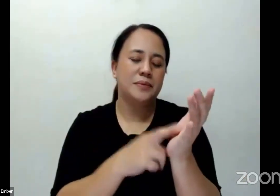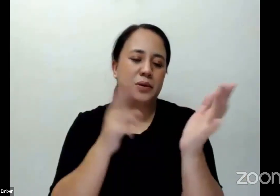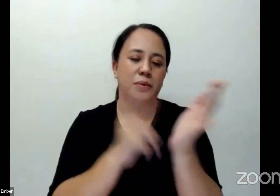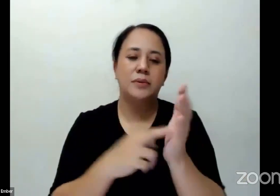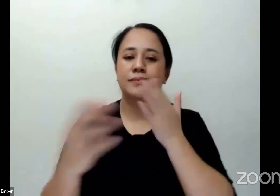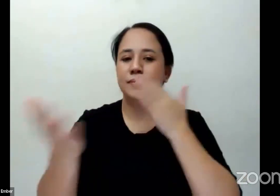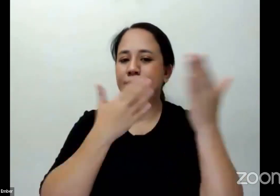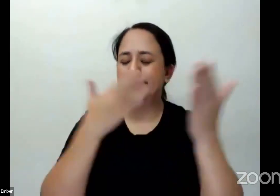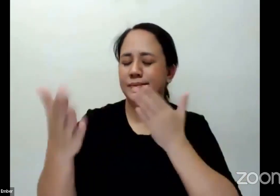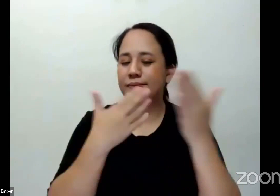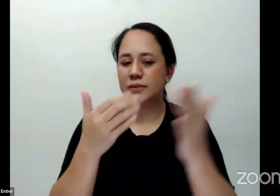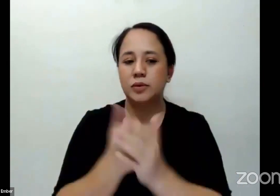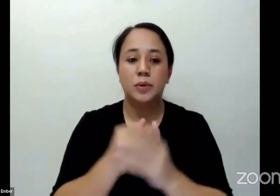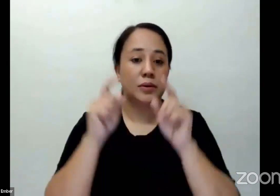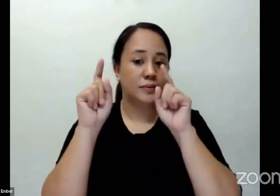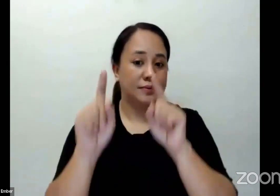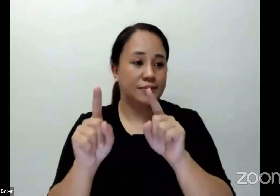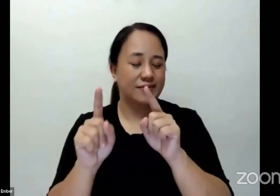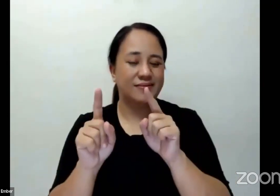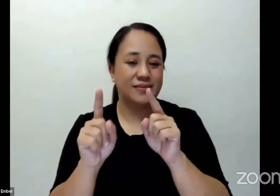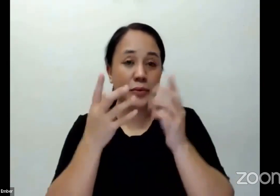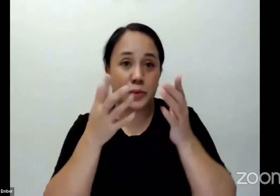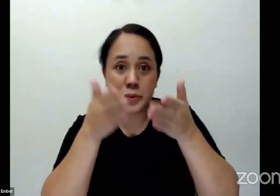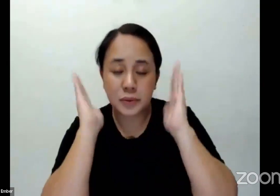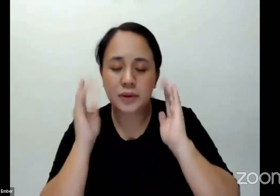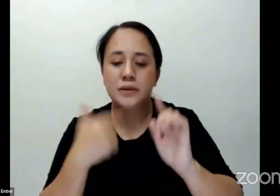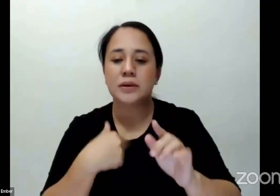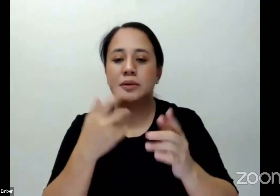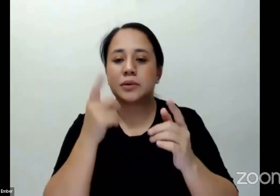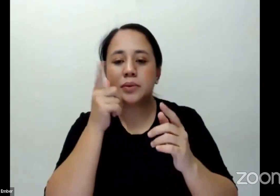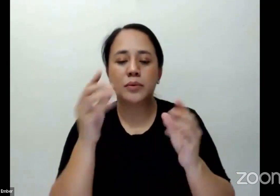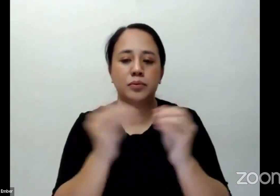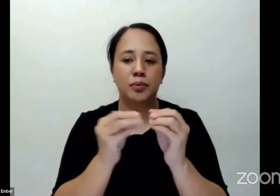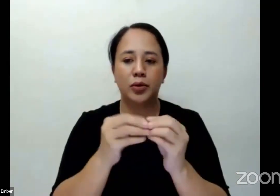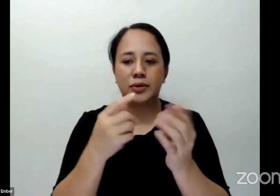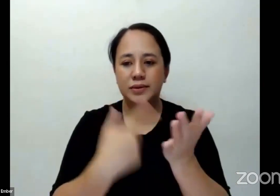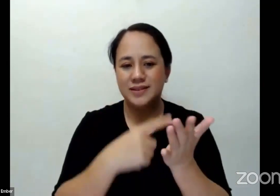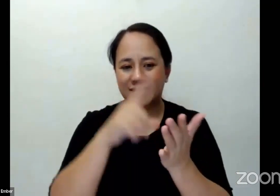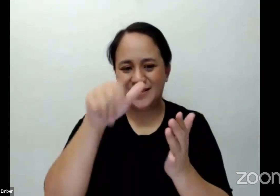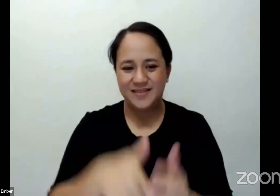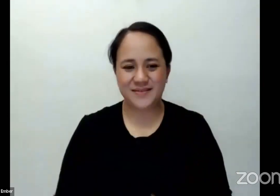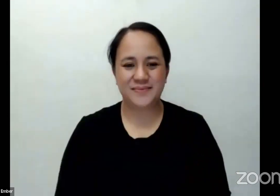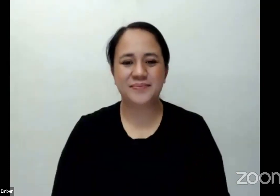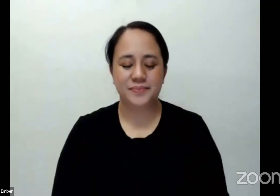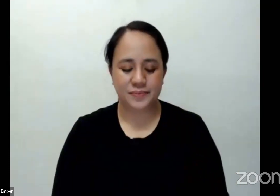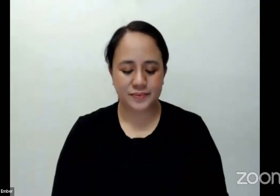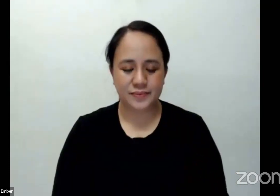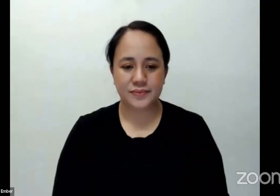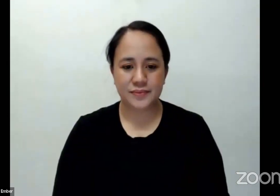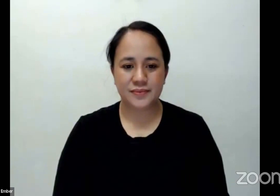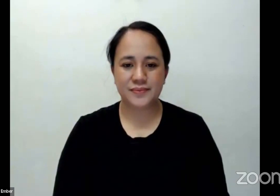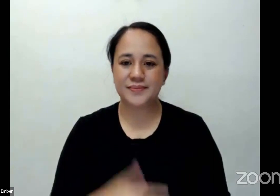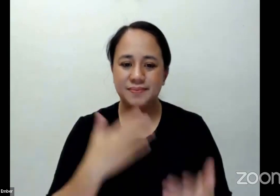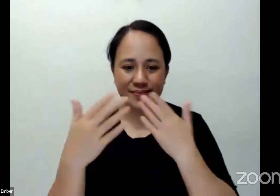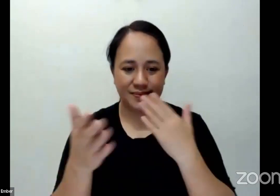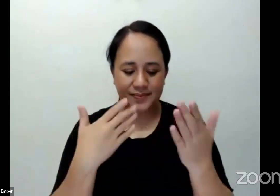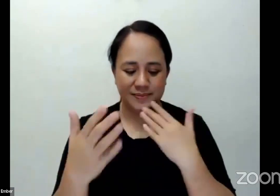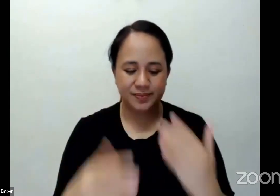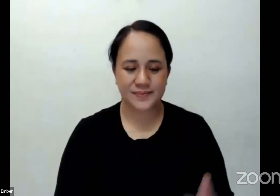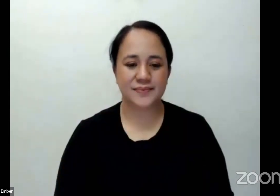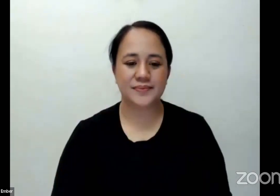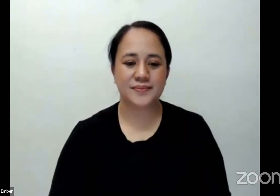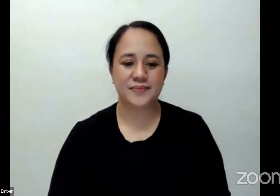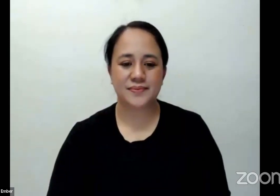very much for your attention, and looking forward to more discussions later. Thank you very much,